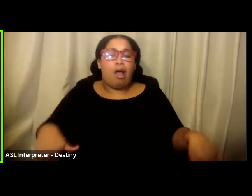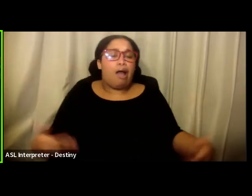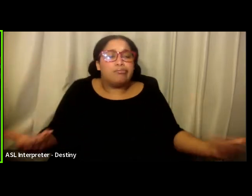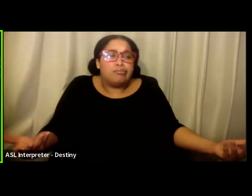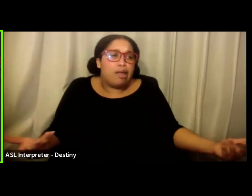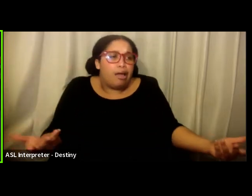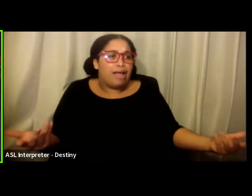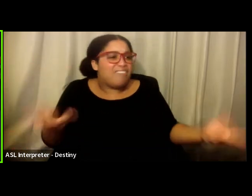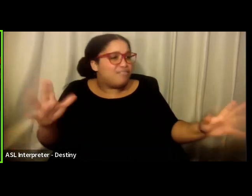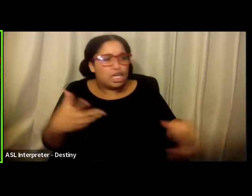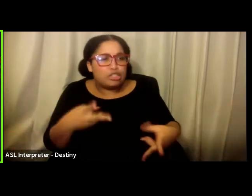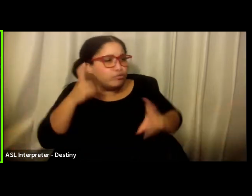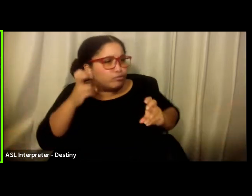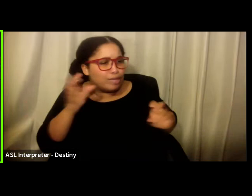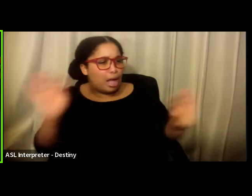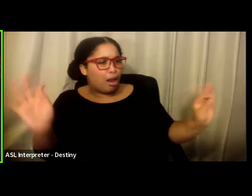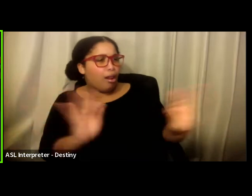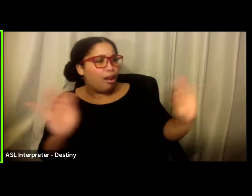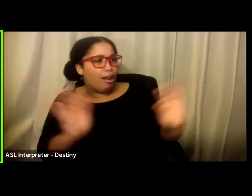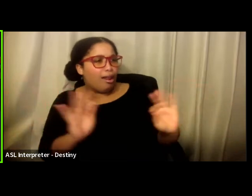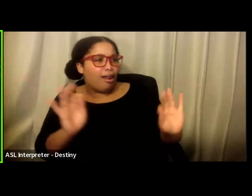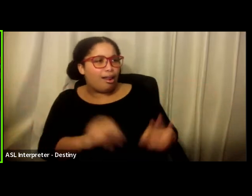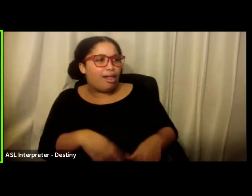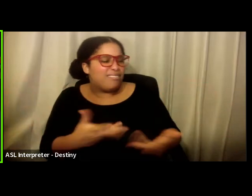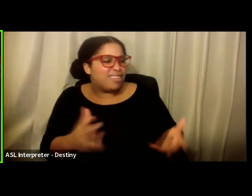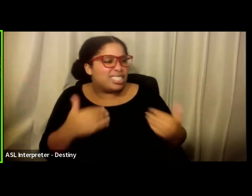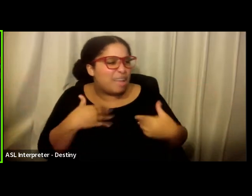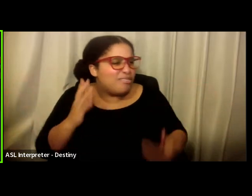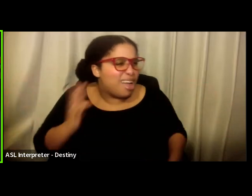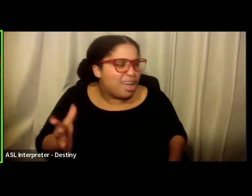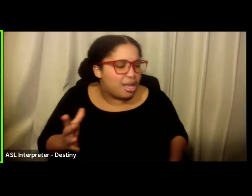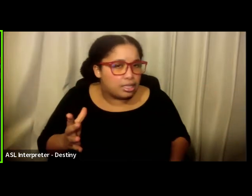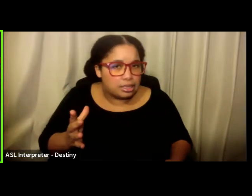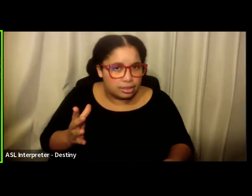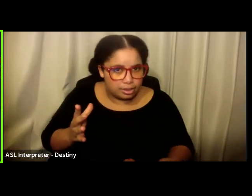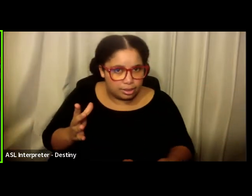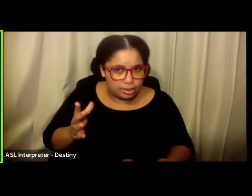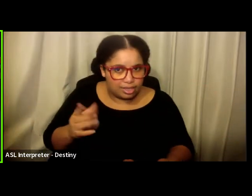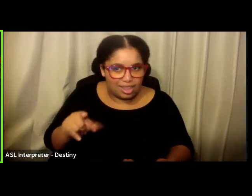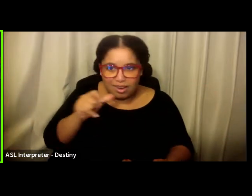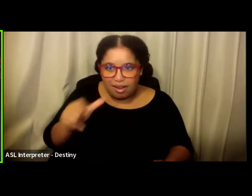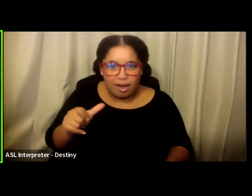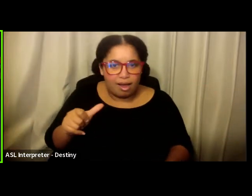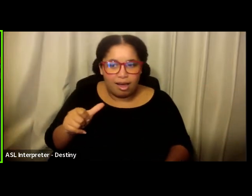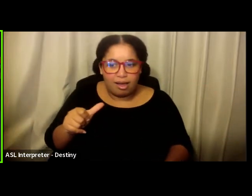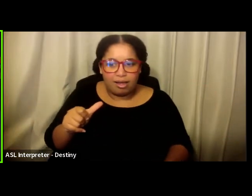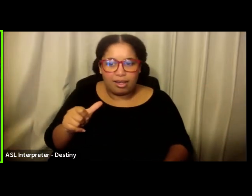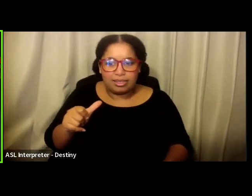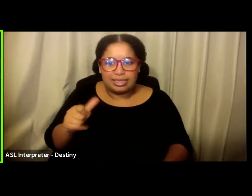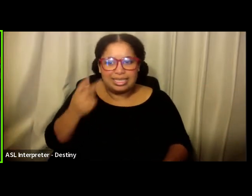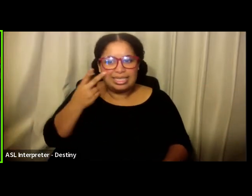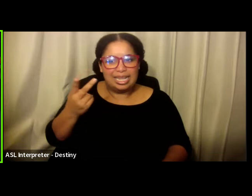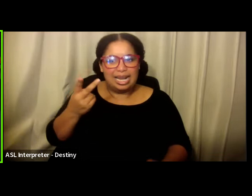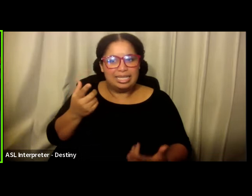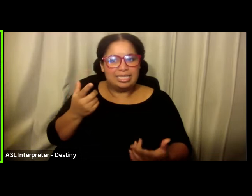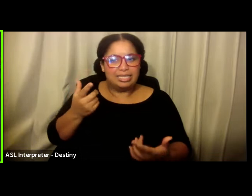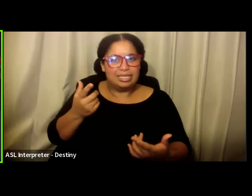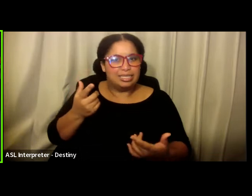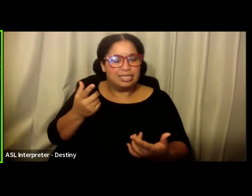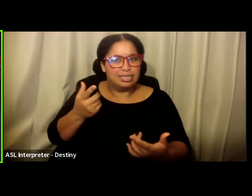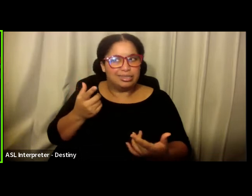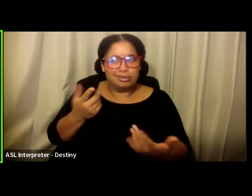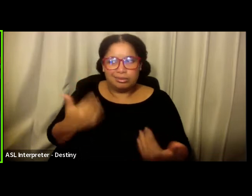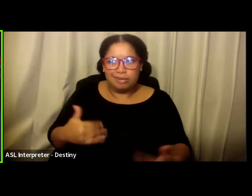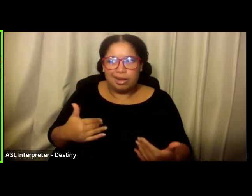yeah, I got it before, no big deal, that sort of thing. And they're just not, you know, feeling that that is a big deal. And so